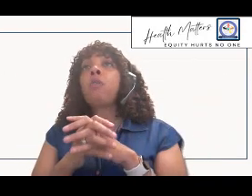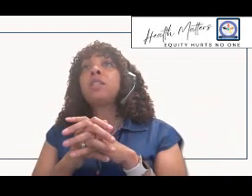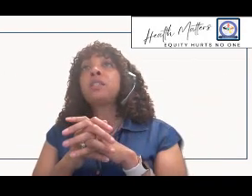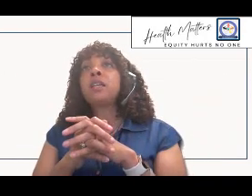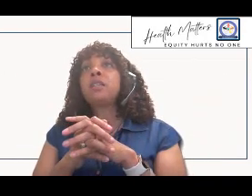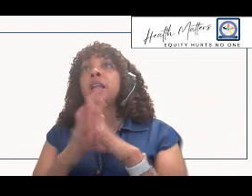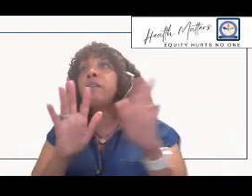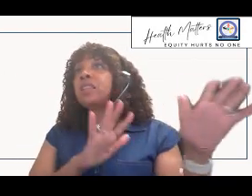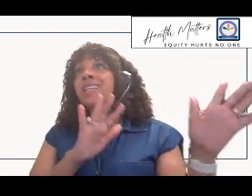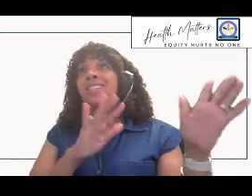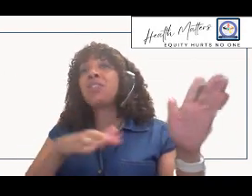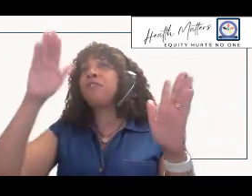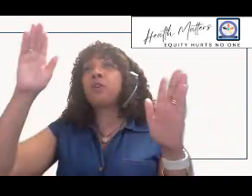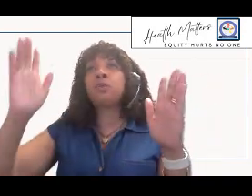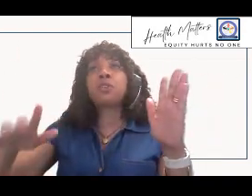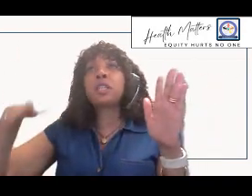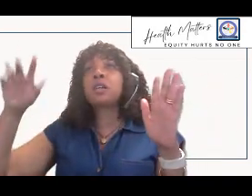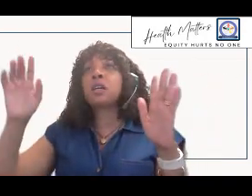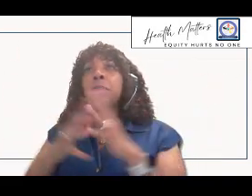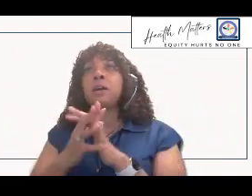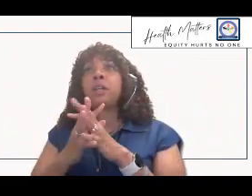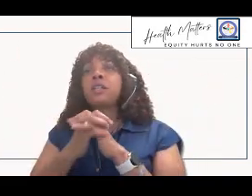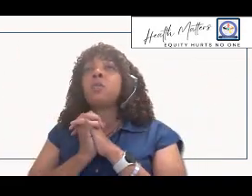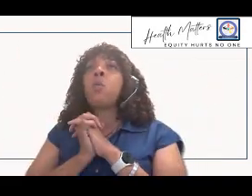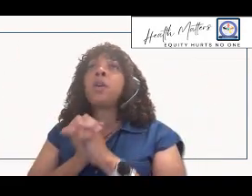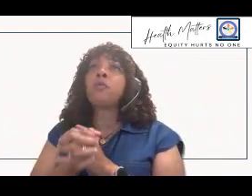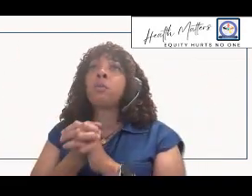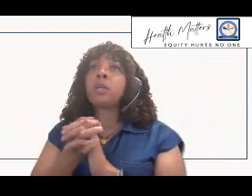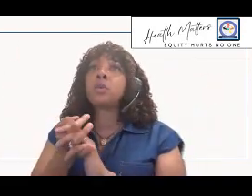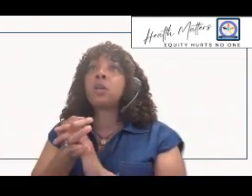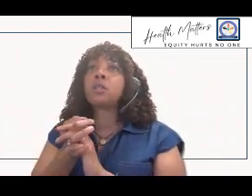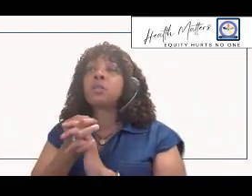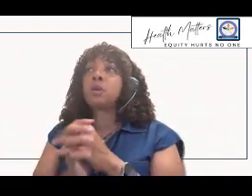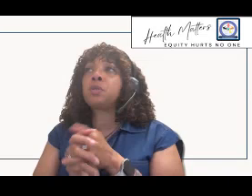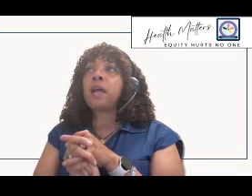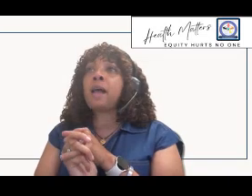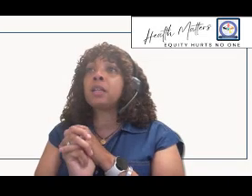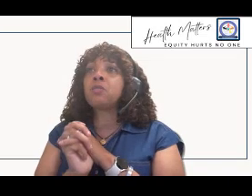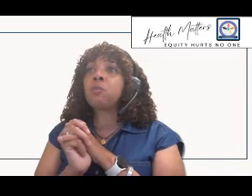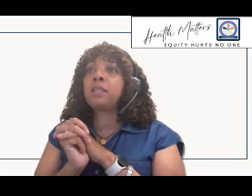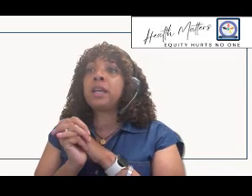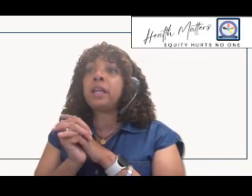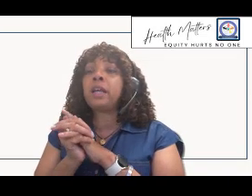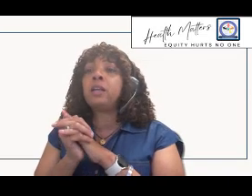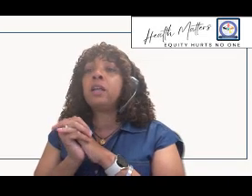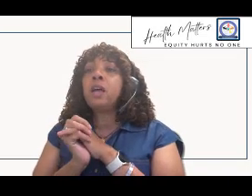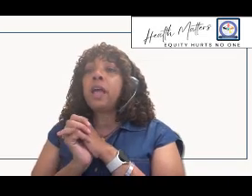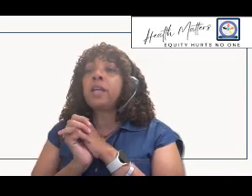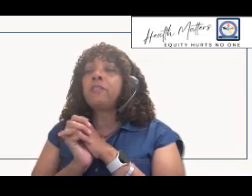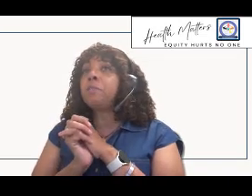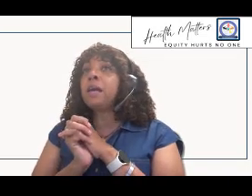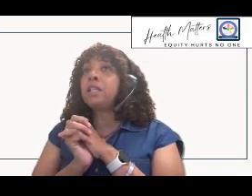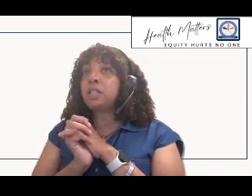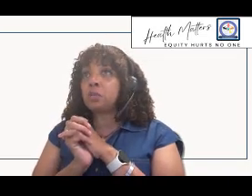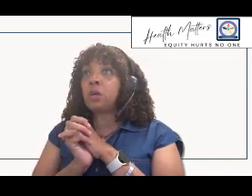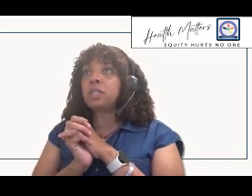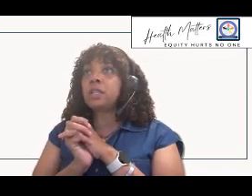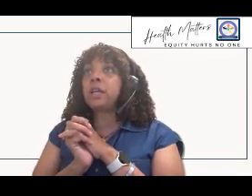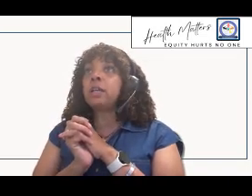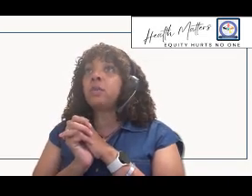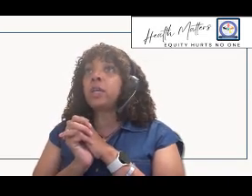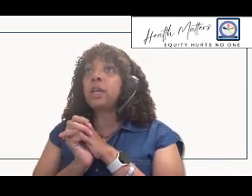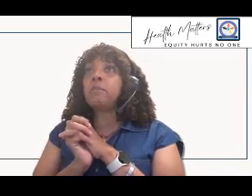and all these things and everything is there. The filters I talked about, it is a wonderful resource. Kudos to Alex for maintaining it. And if anybody does